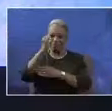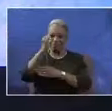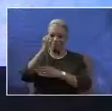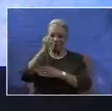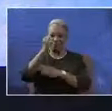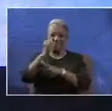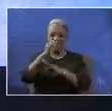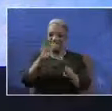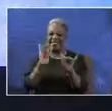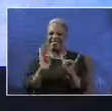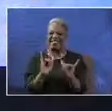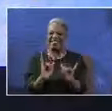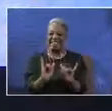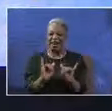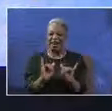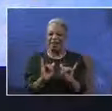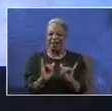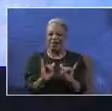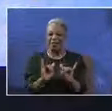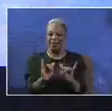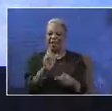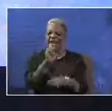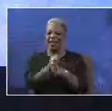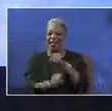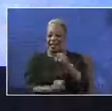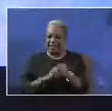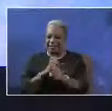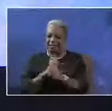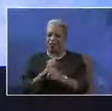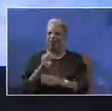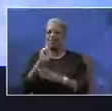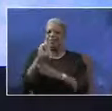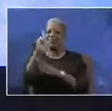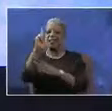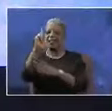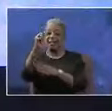Moriah. And many years later,